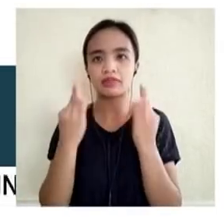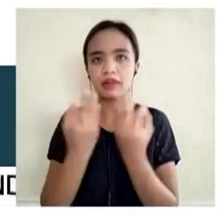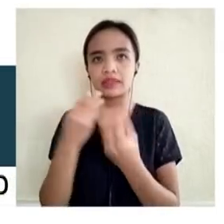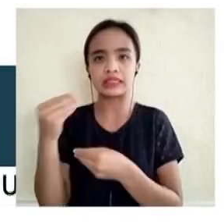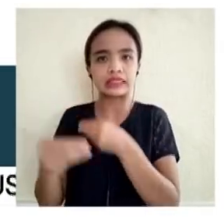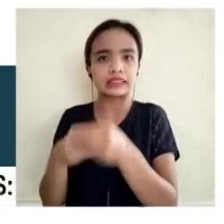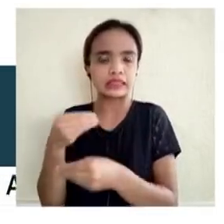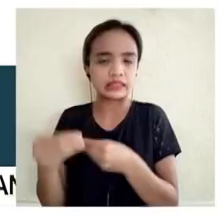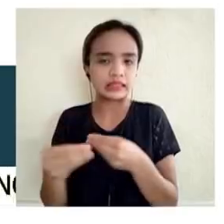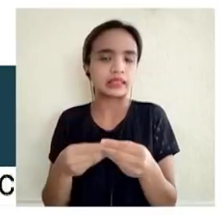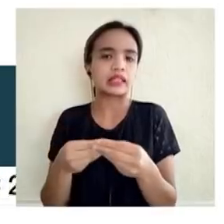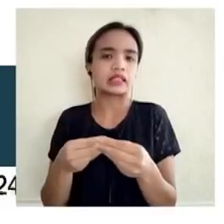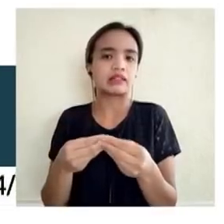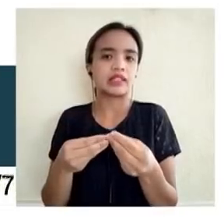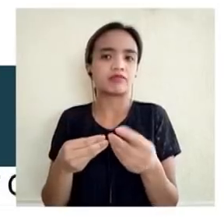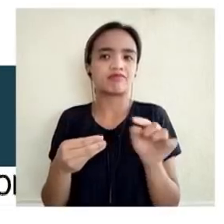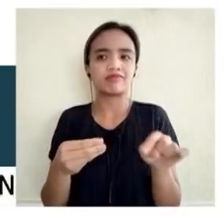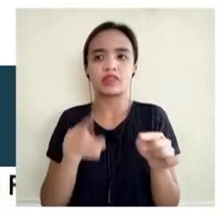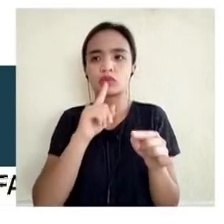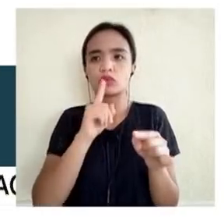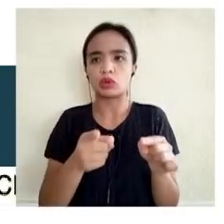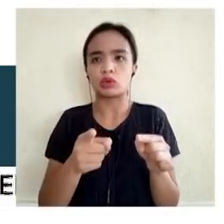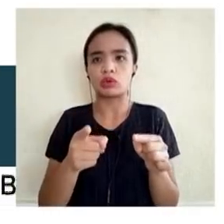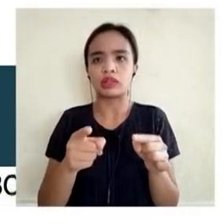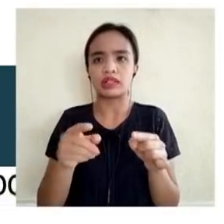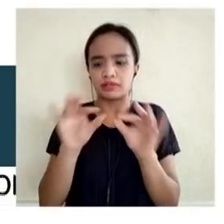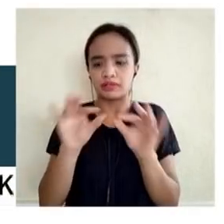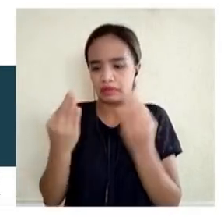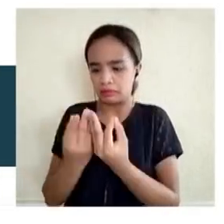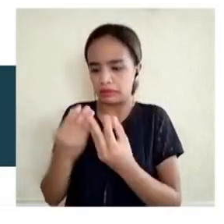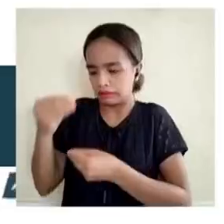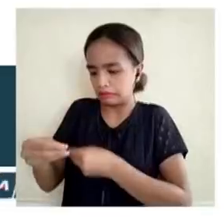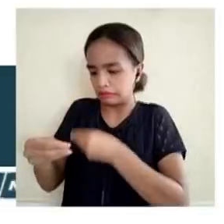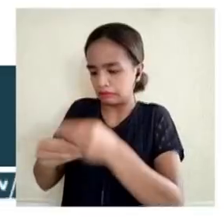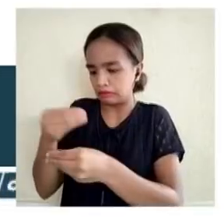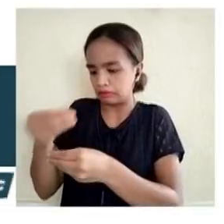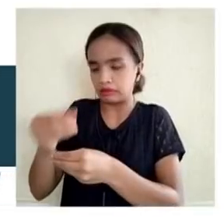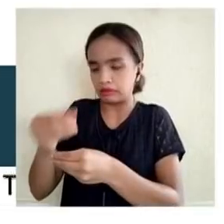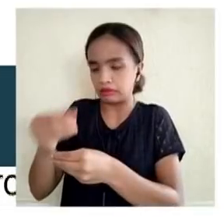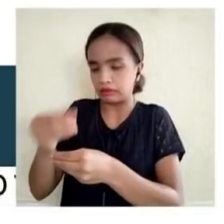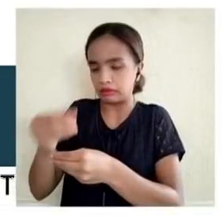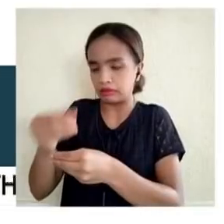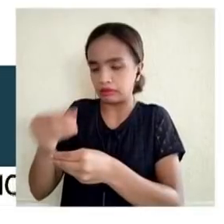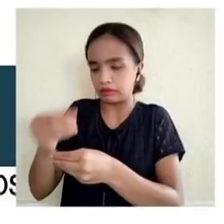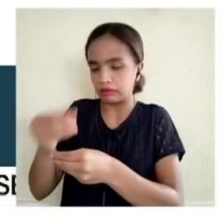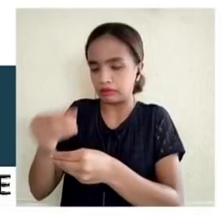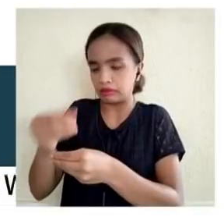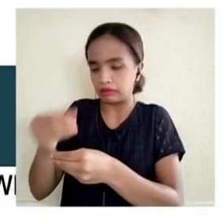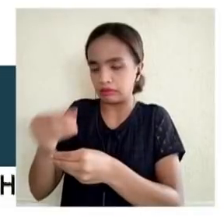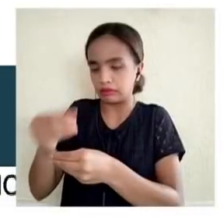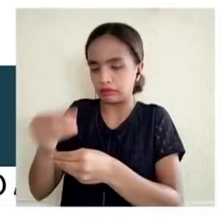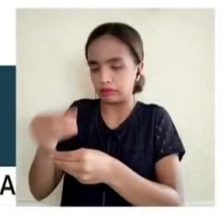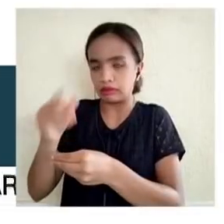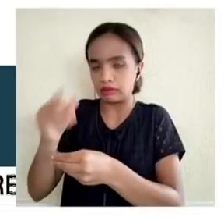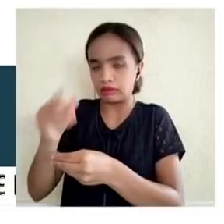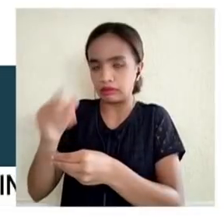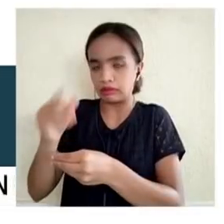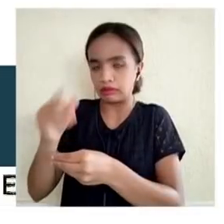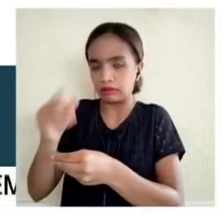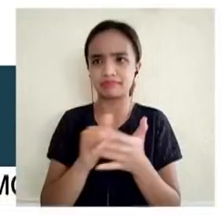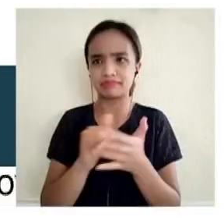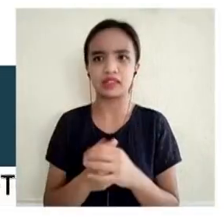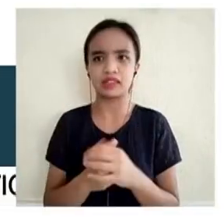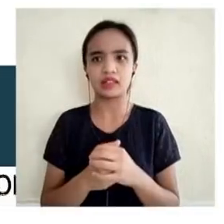is dynastic, this move to field your wife. How is this not dynastic, Senator? The party